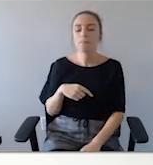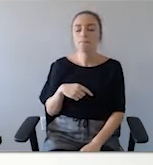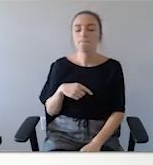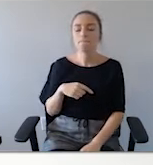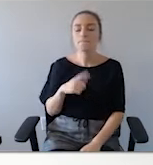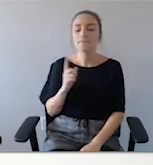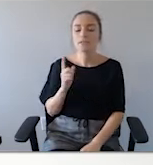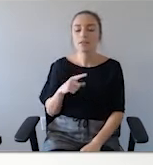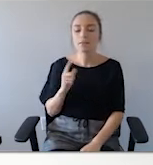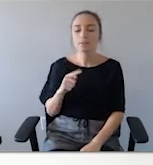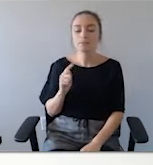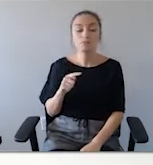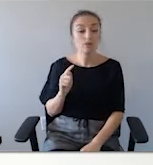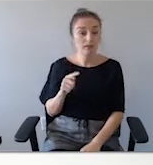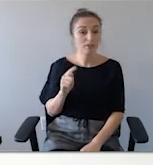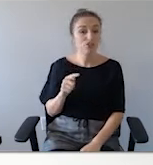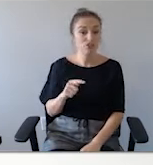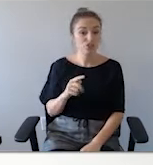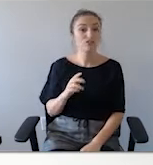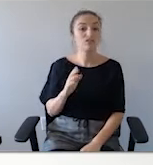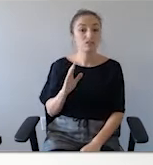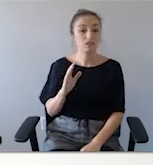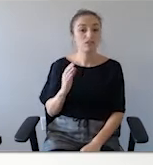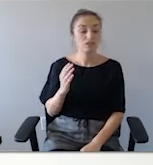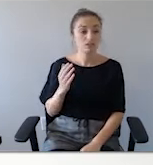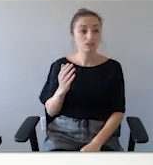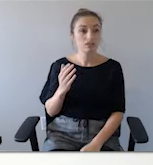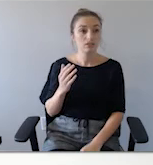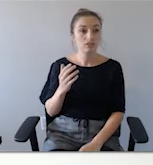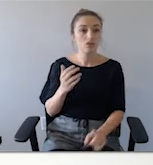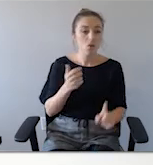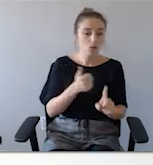to determine what